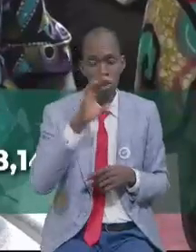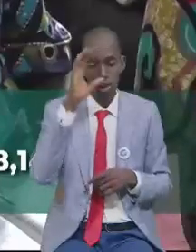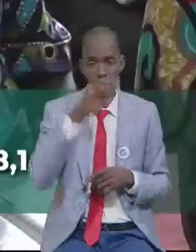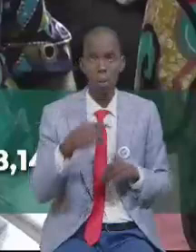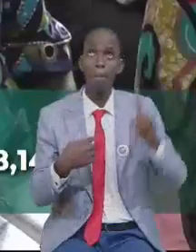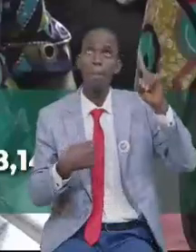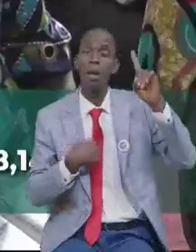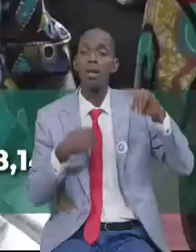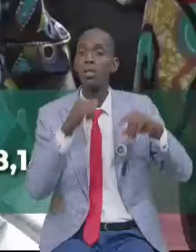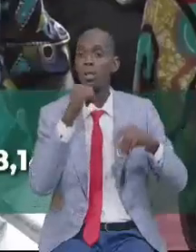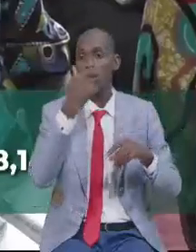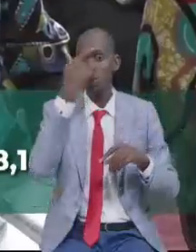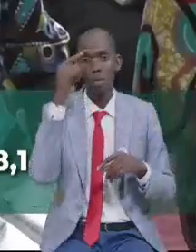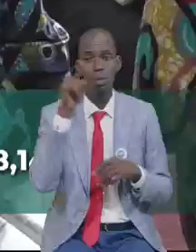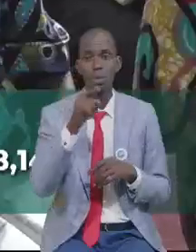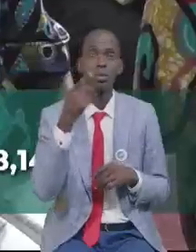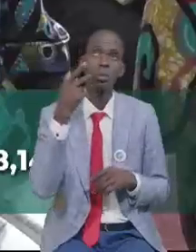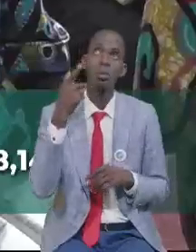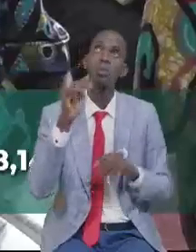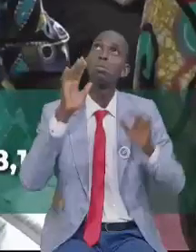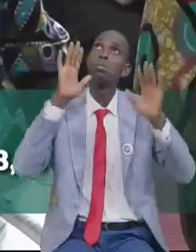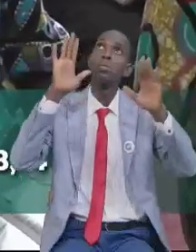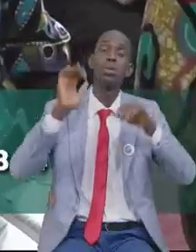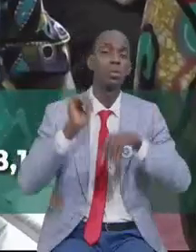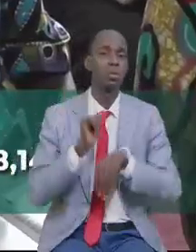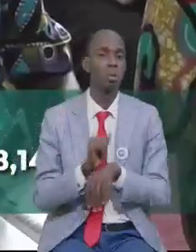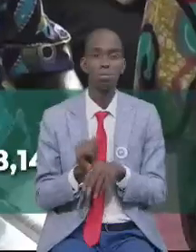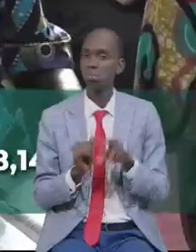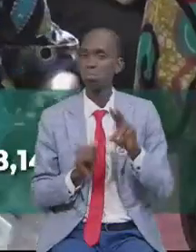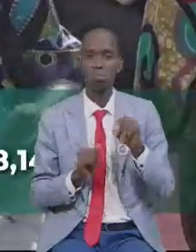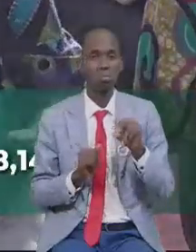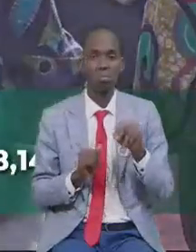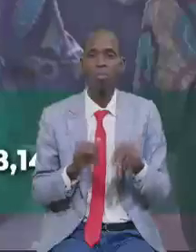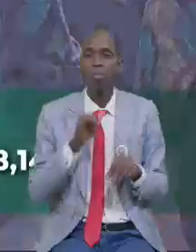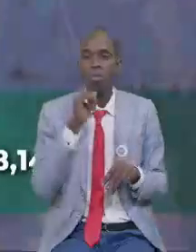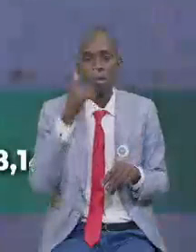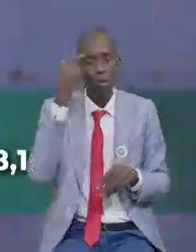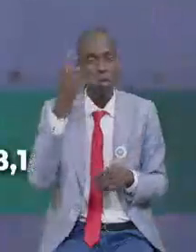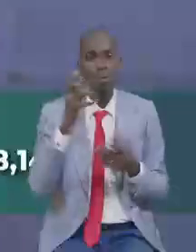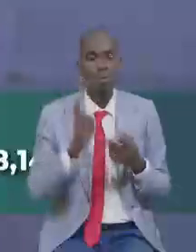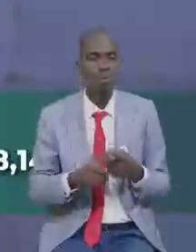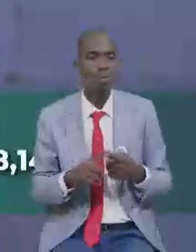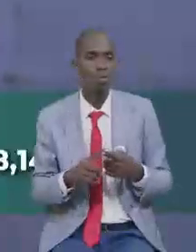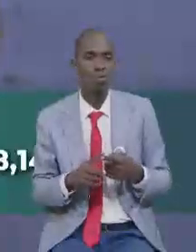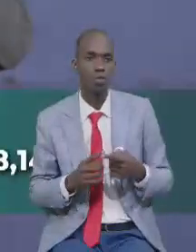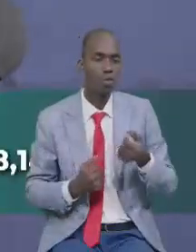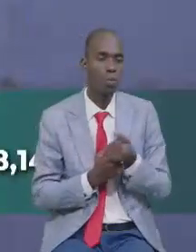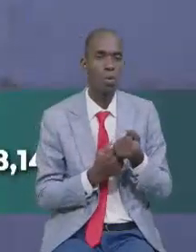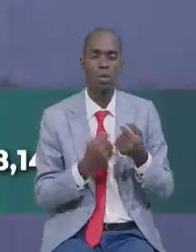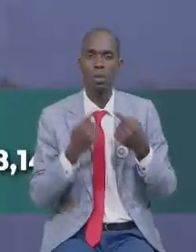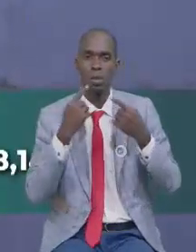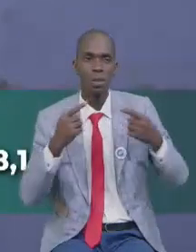because ye saw the miracles, not because you want to go and tell about the miracles,